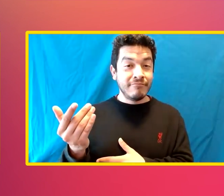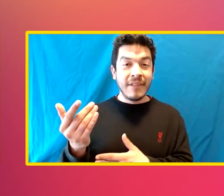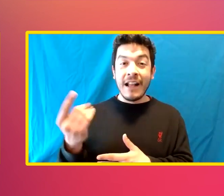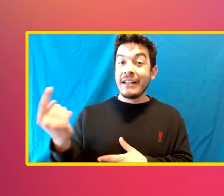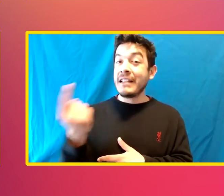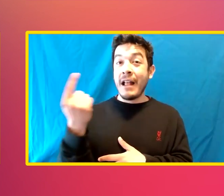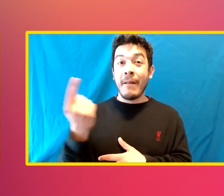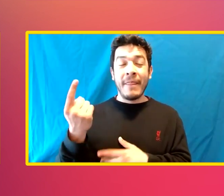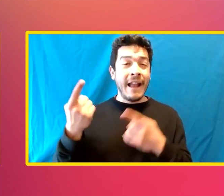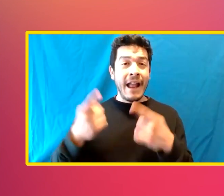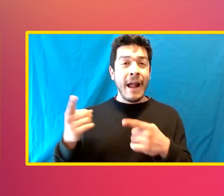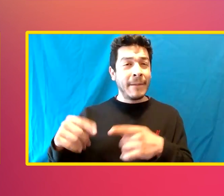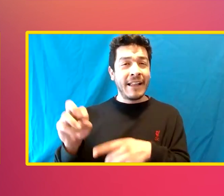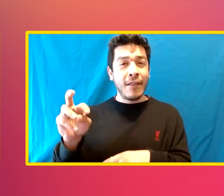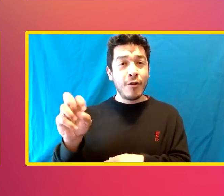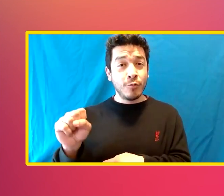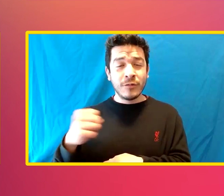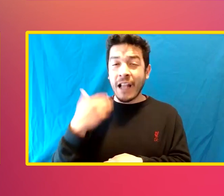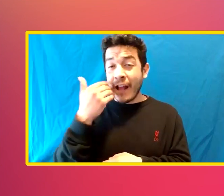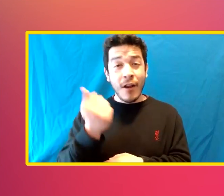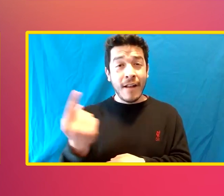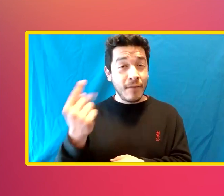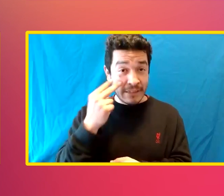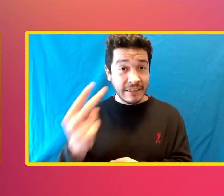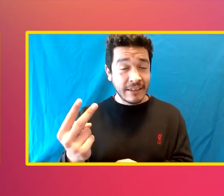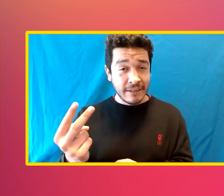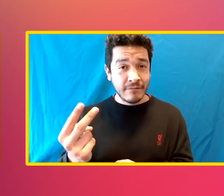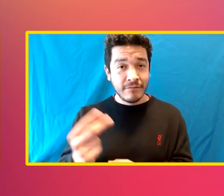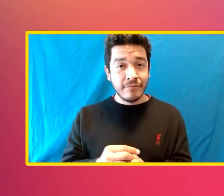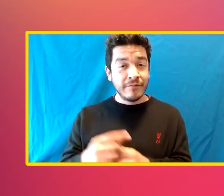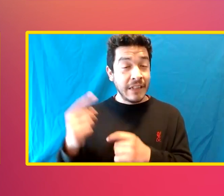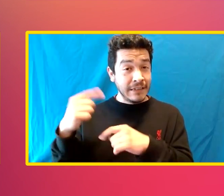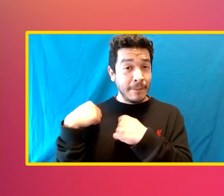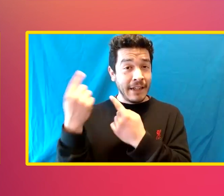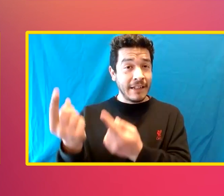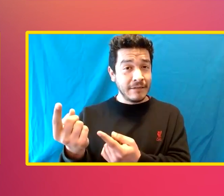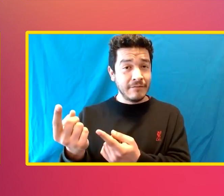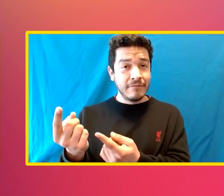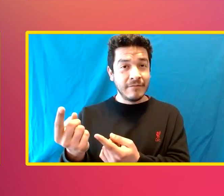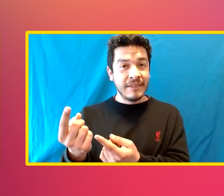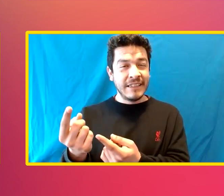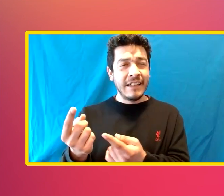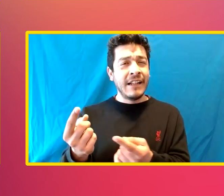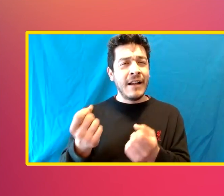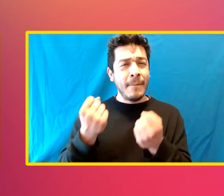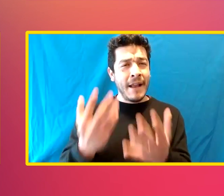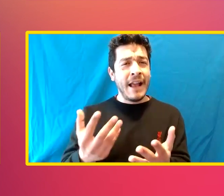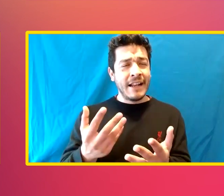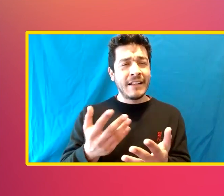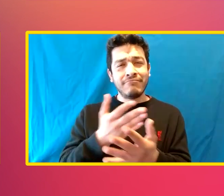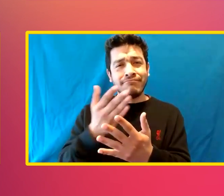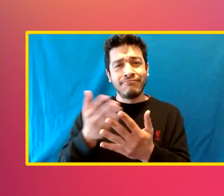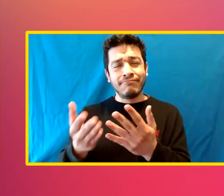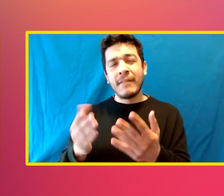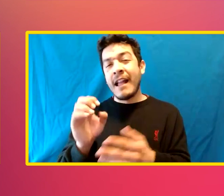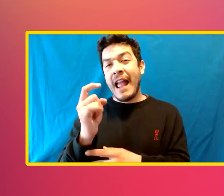something been going on in the news. I'm not sure if anybody else has seen it. There's been a series of executive